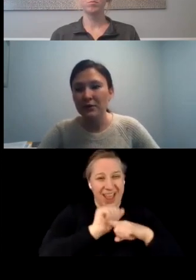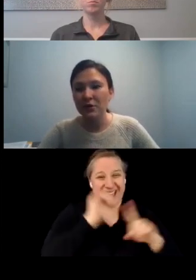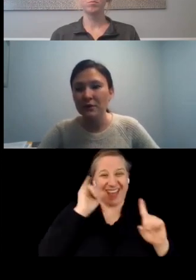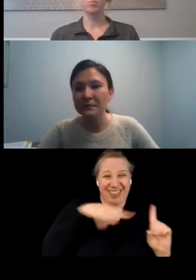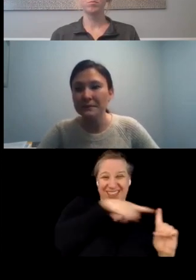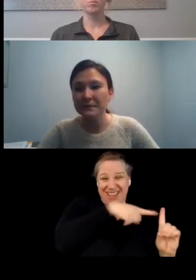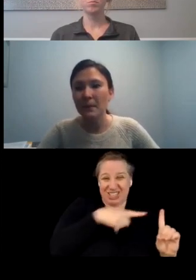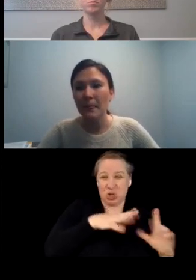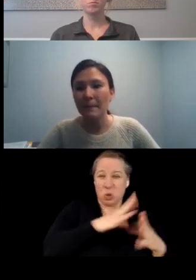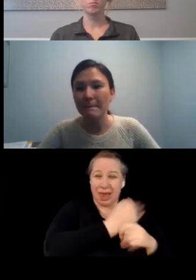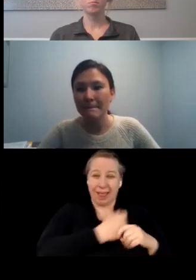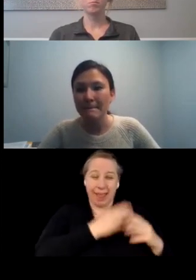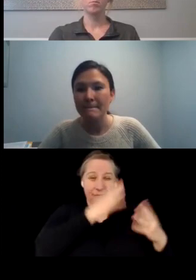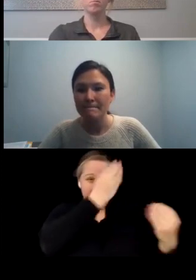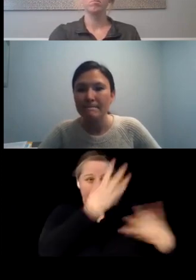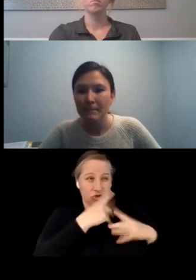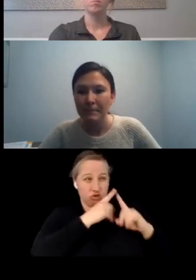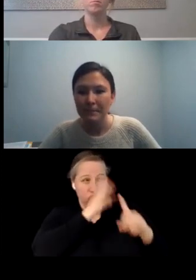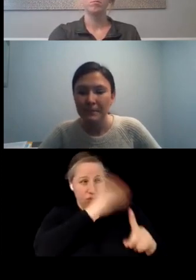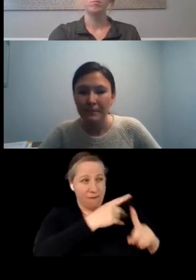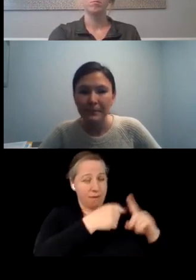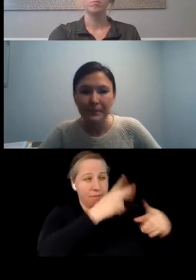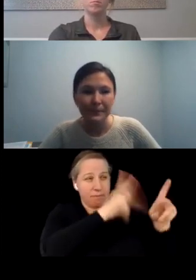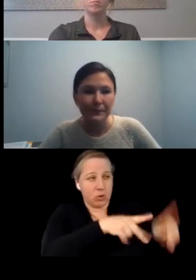from the manufacturer.